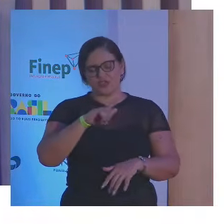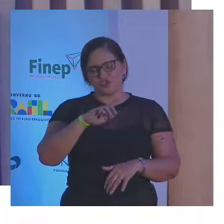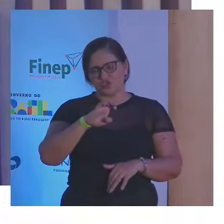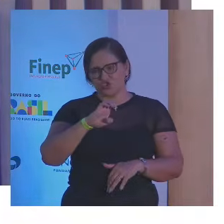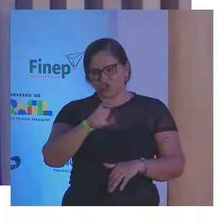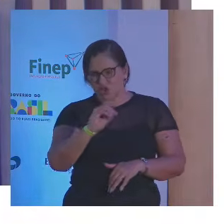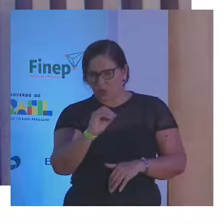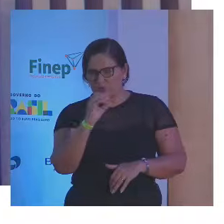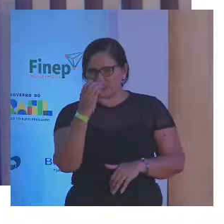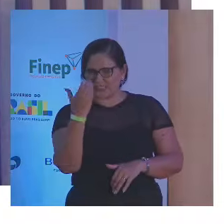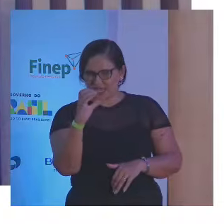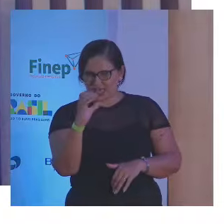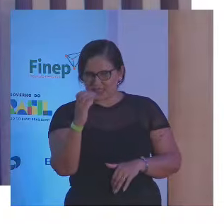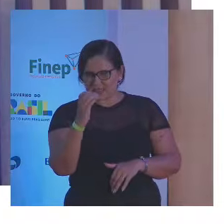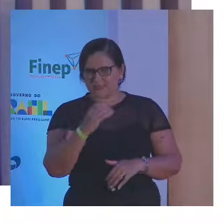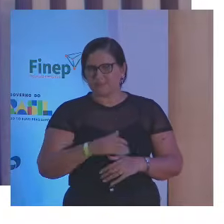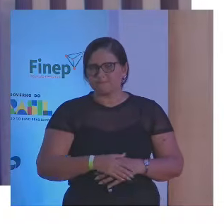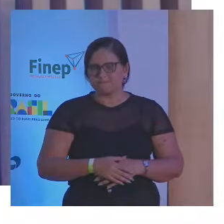geociências